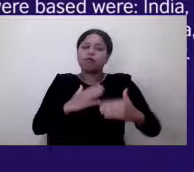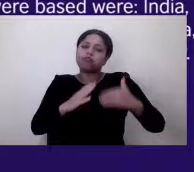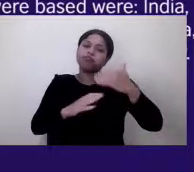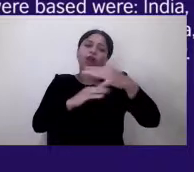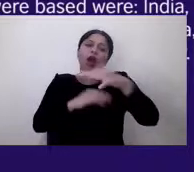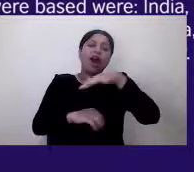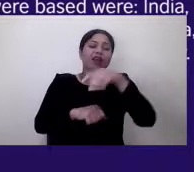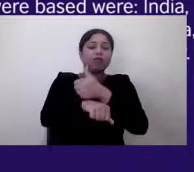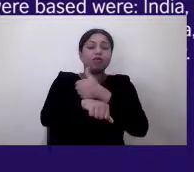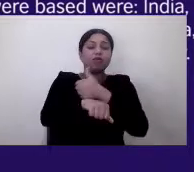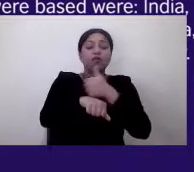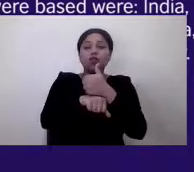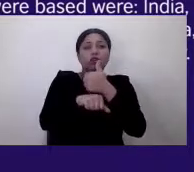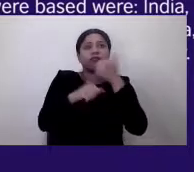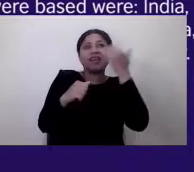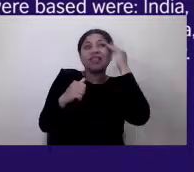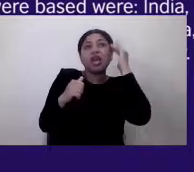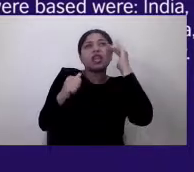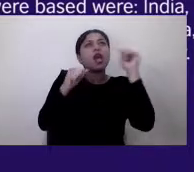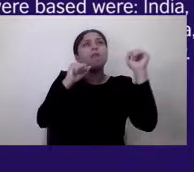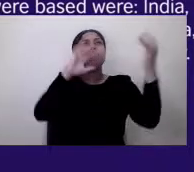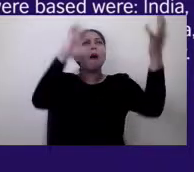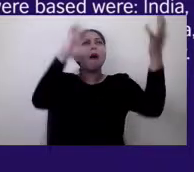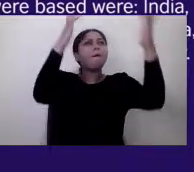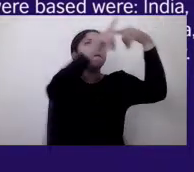change issues into their classes.